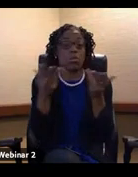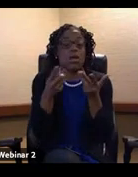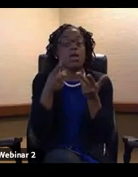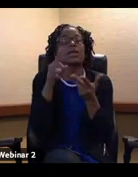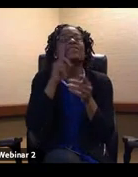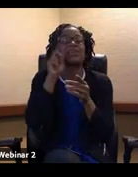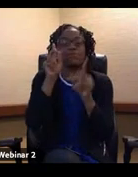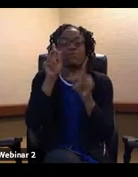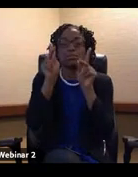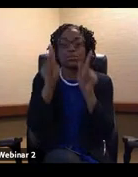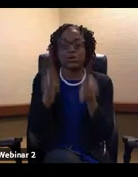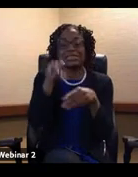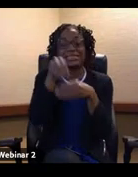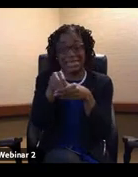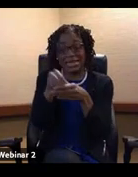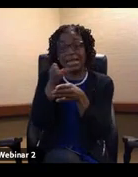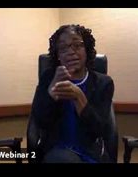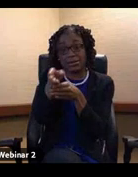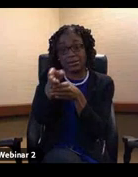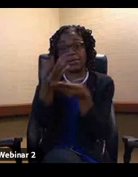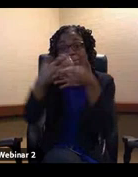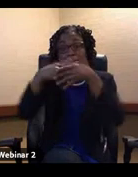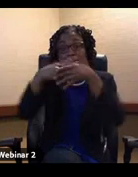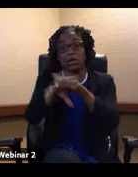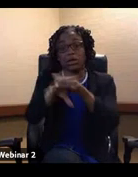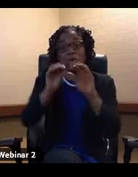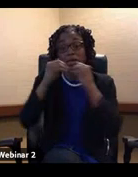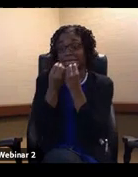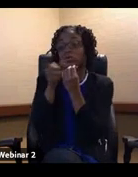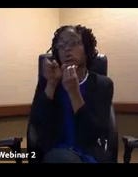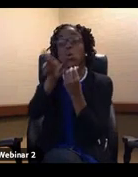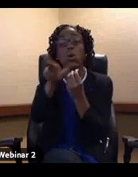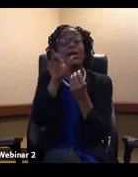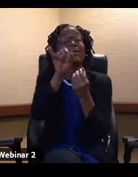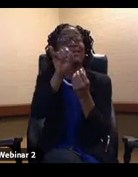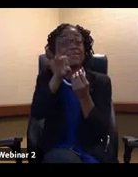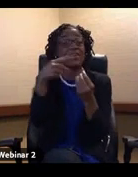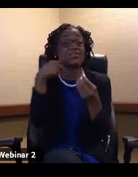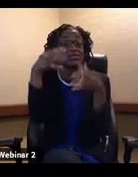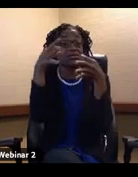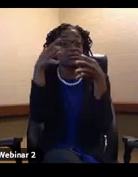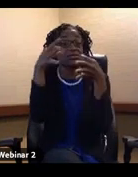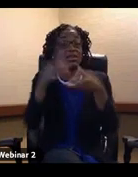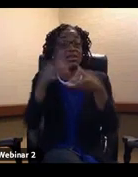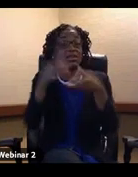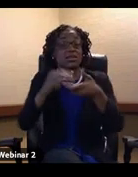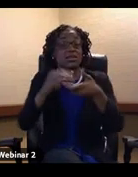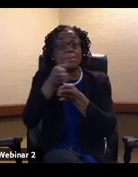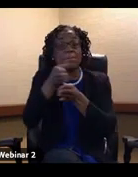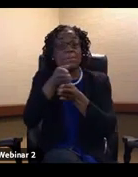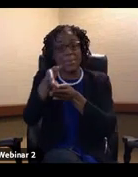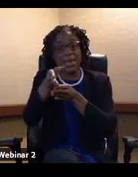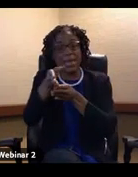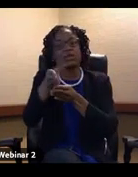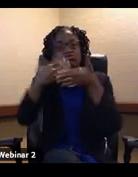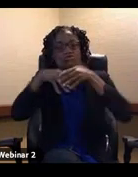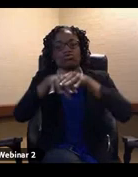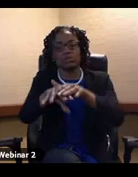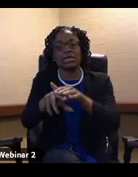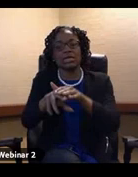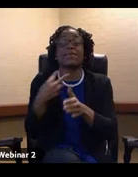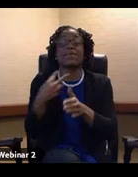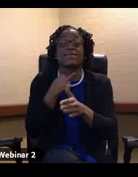within a mainstream organization or when a disability grant collaborative has decided that the mainstream victim service provider will be the lead. Again, going back to